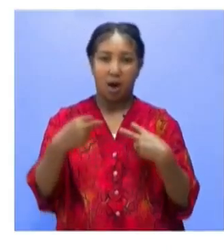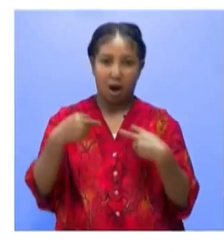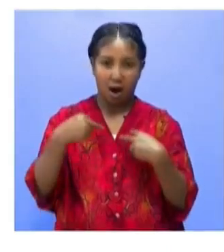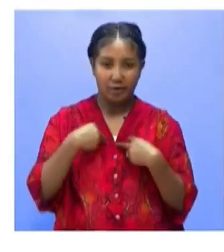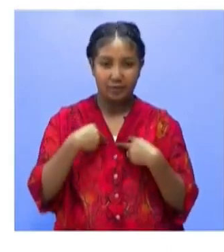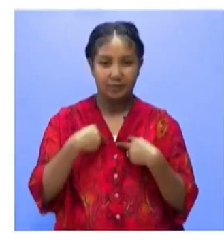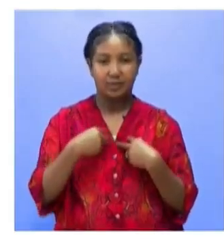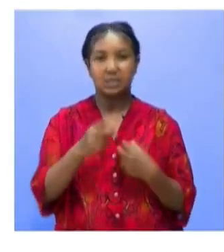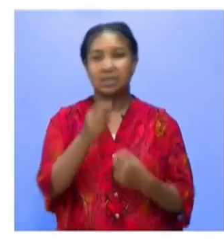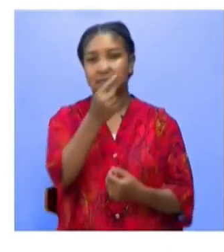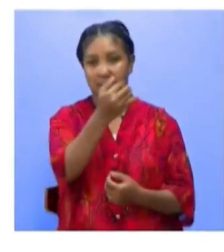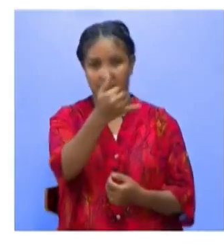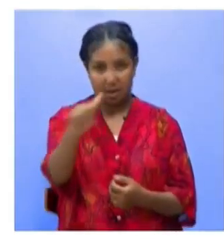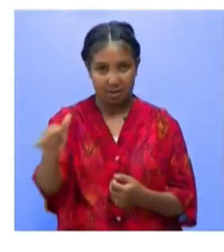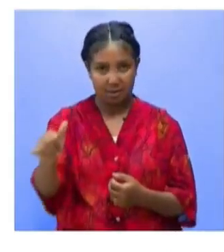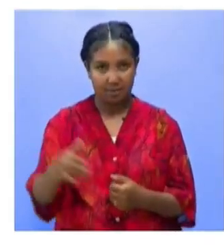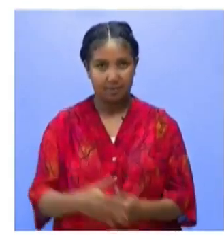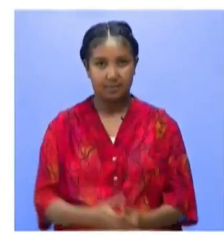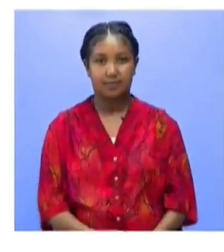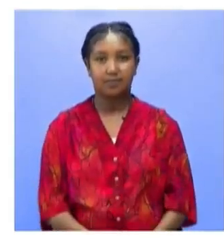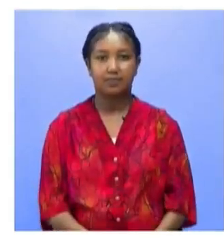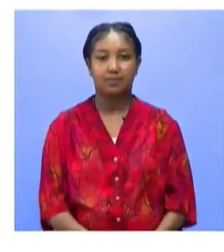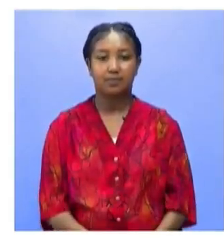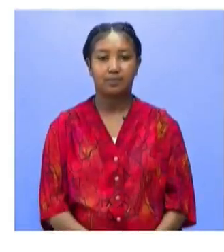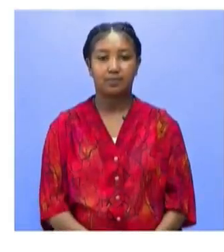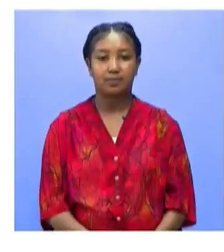have they.